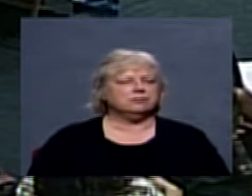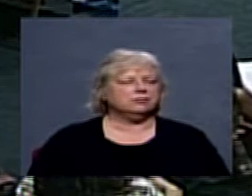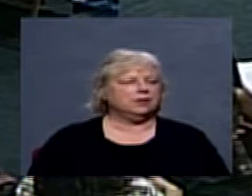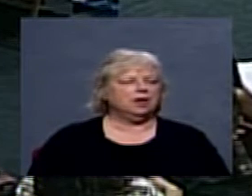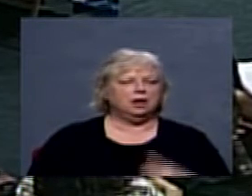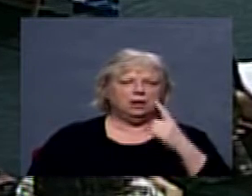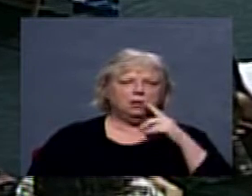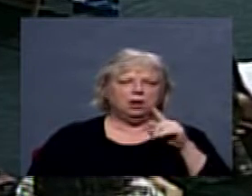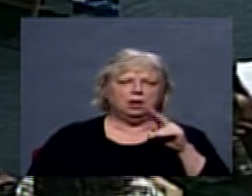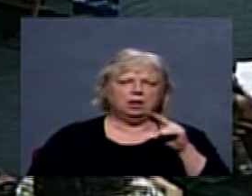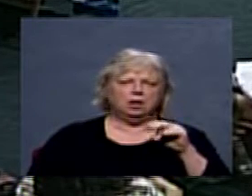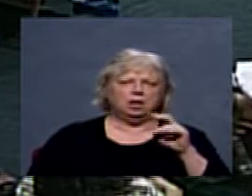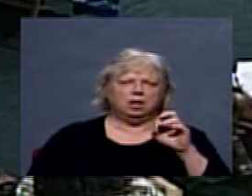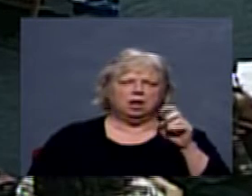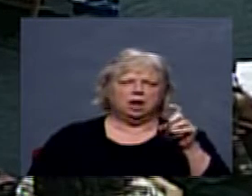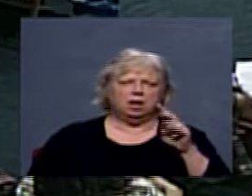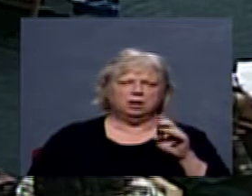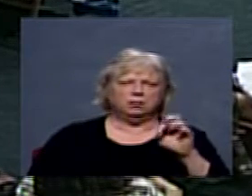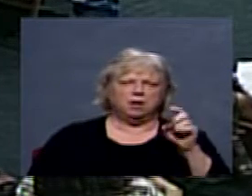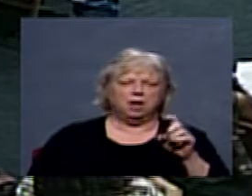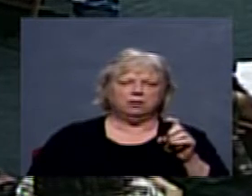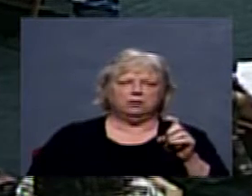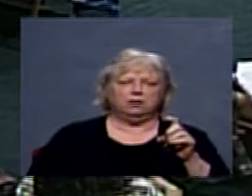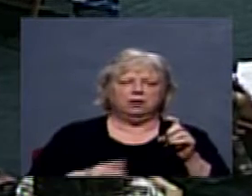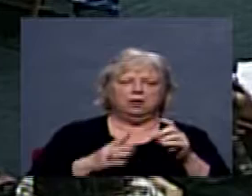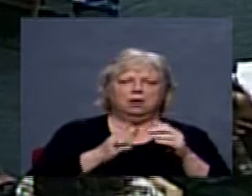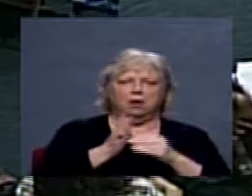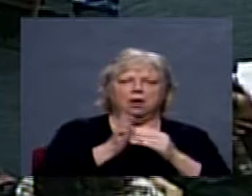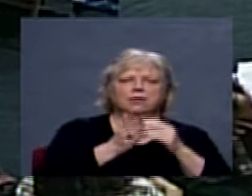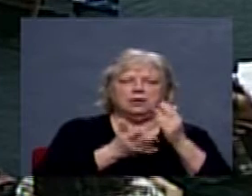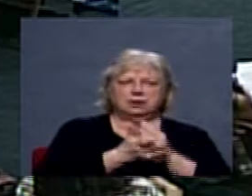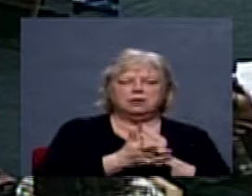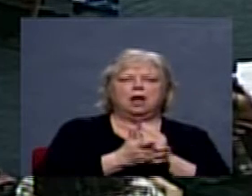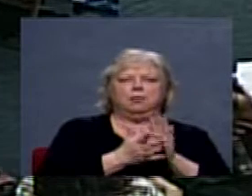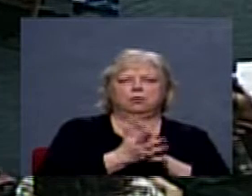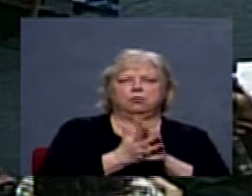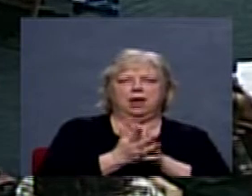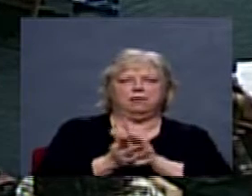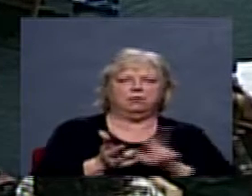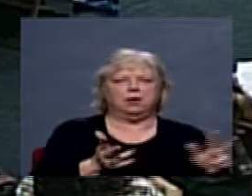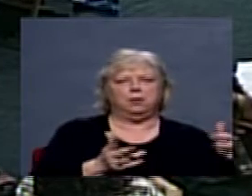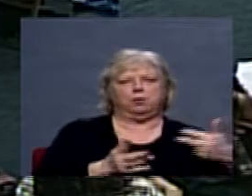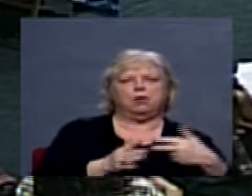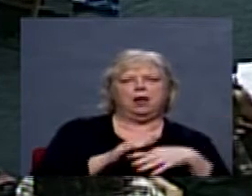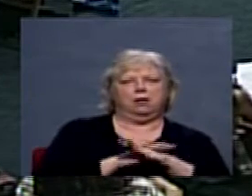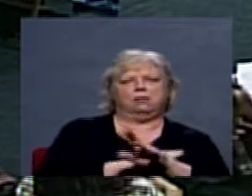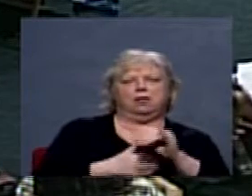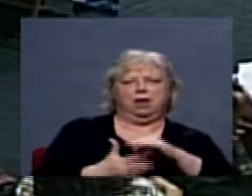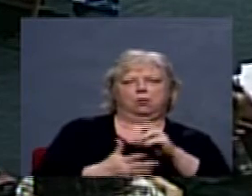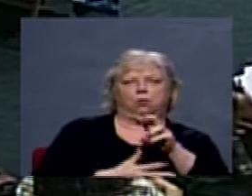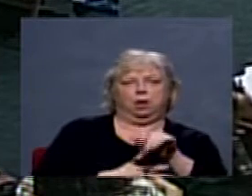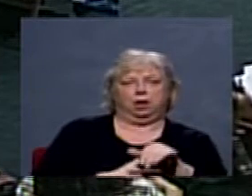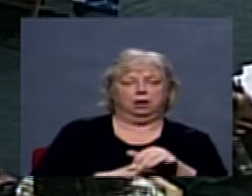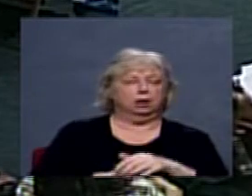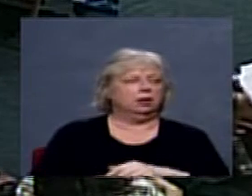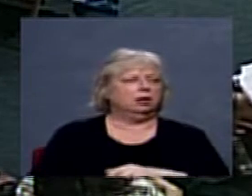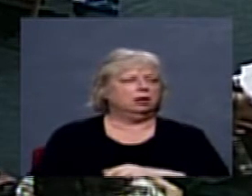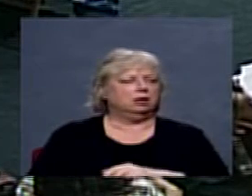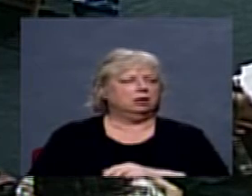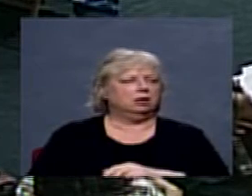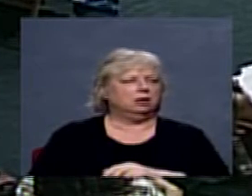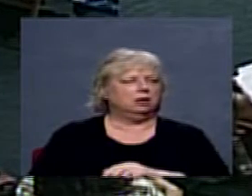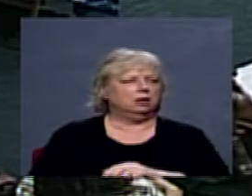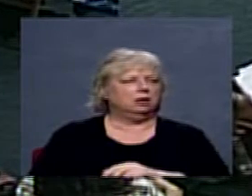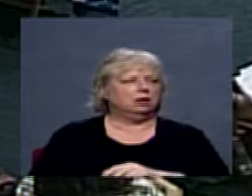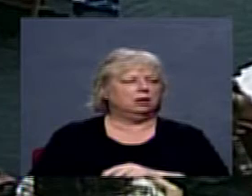Knox box quite often on these and stop this traffic from coming around that way. And for that